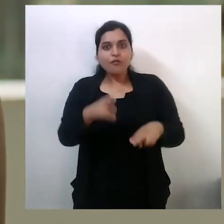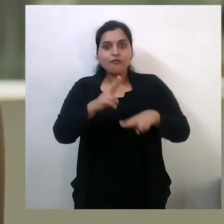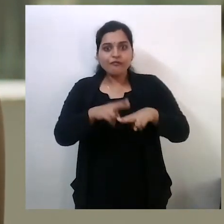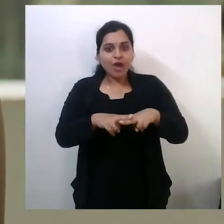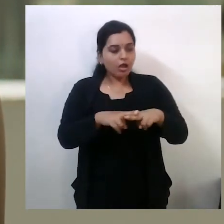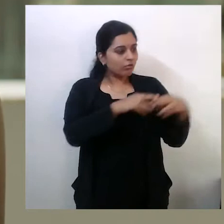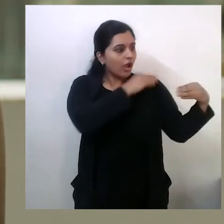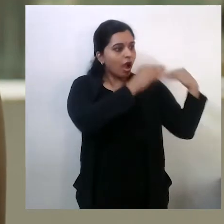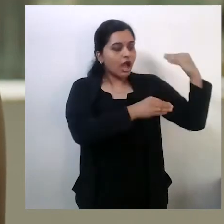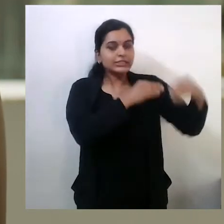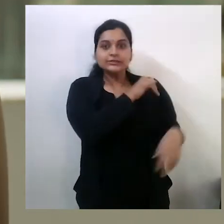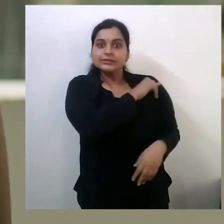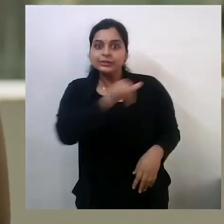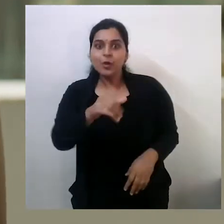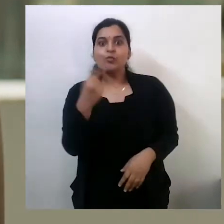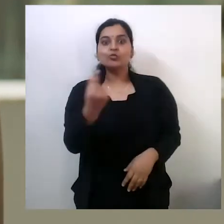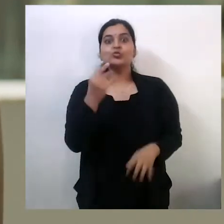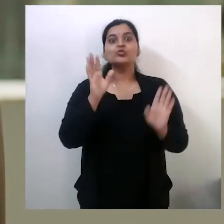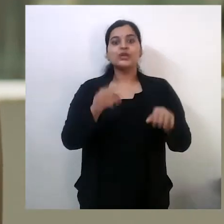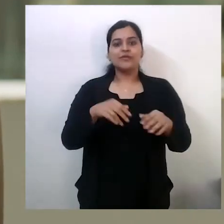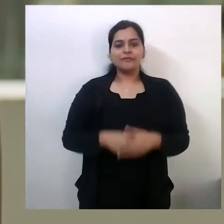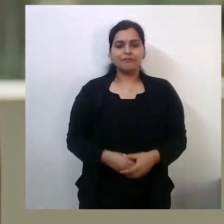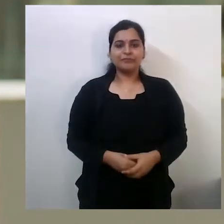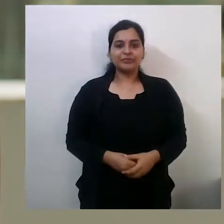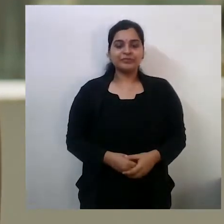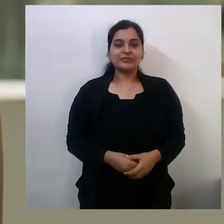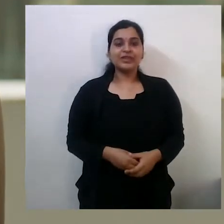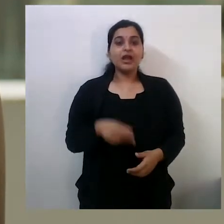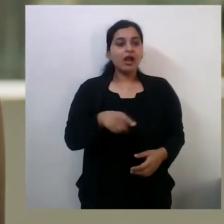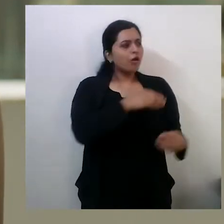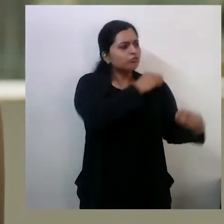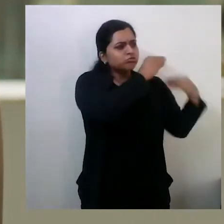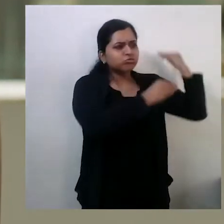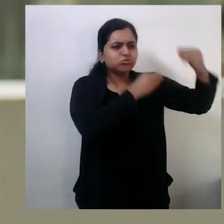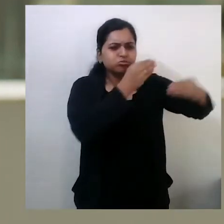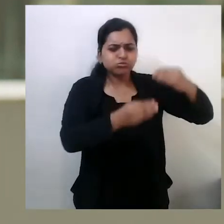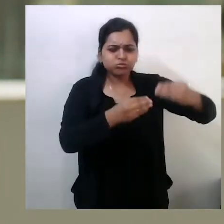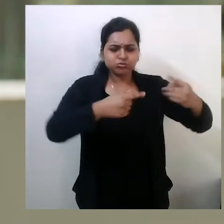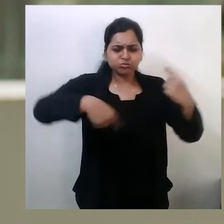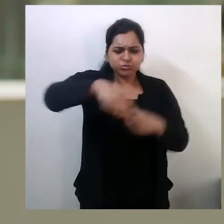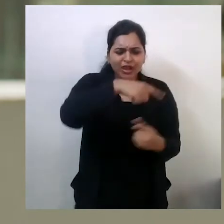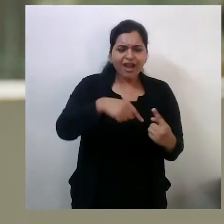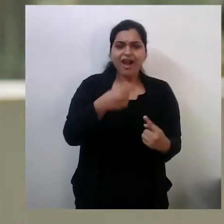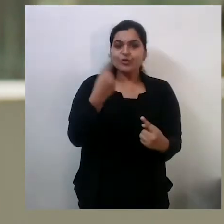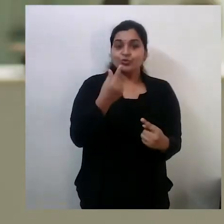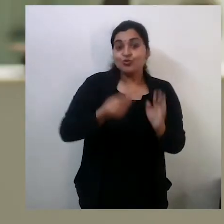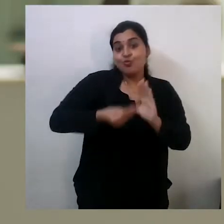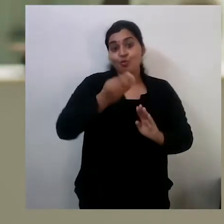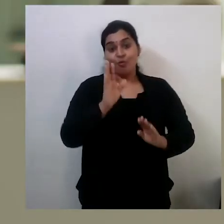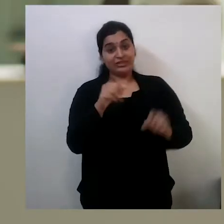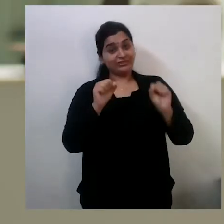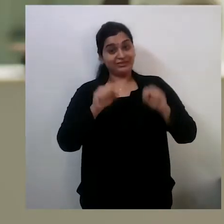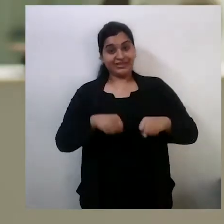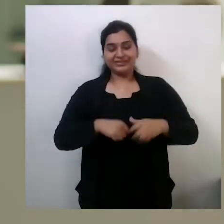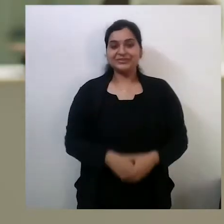brands consistently. It highlights this complex relationship between authenticity and appropriation that are being discussed today.